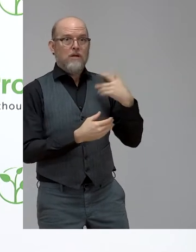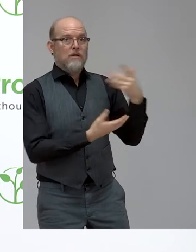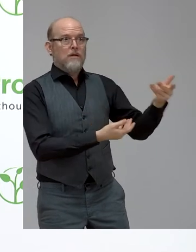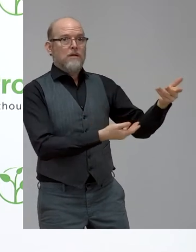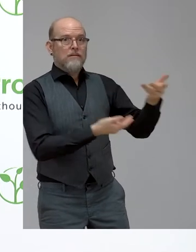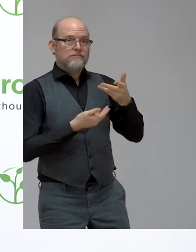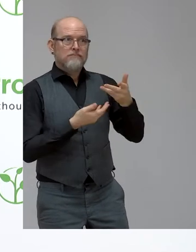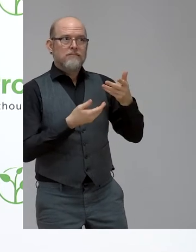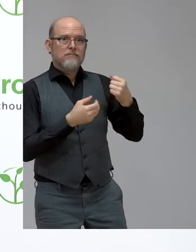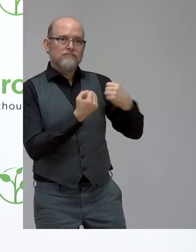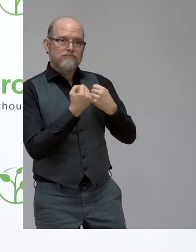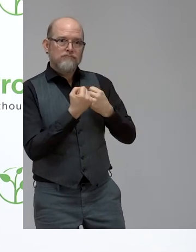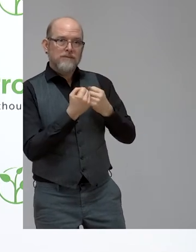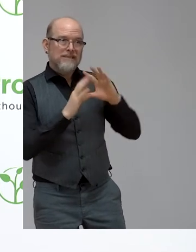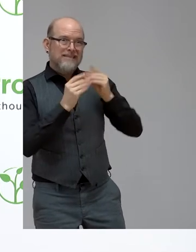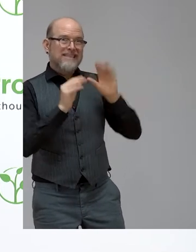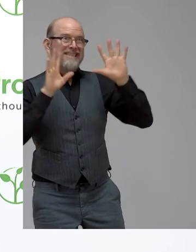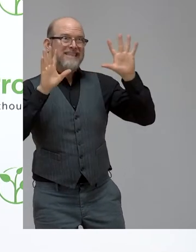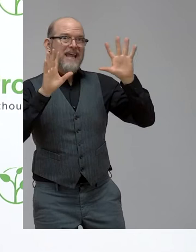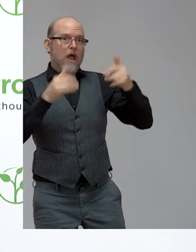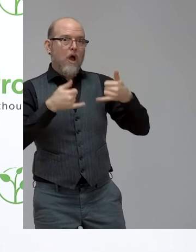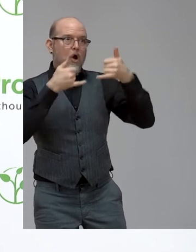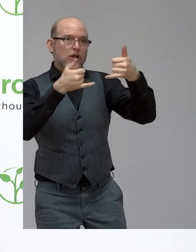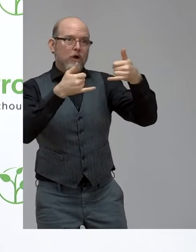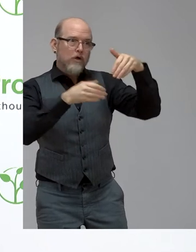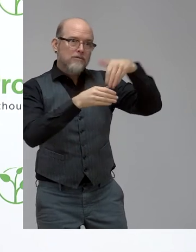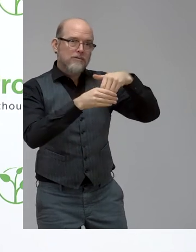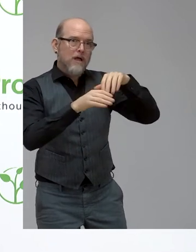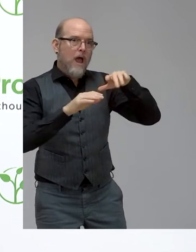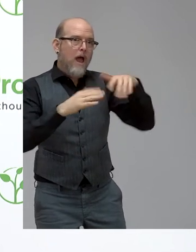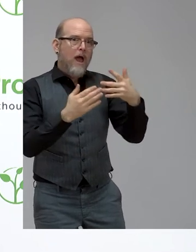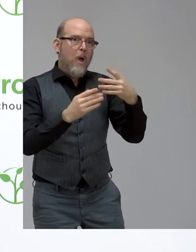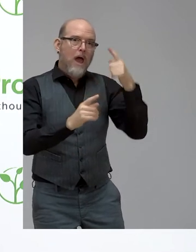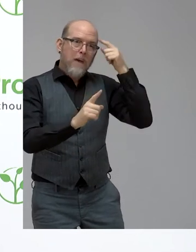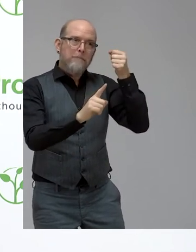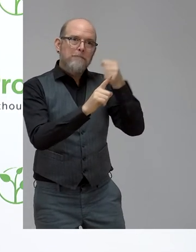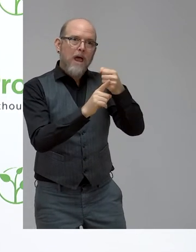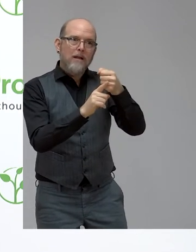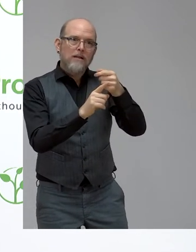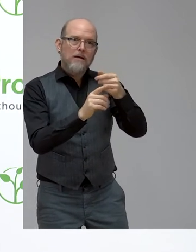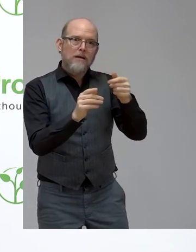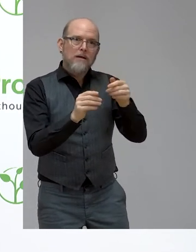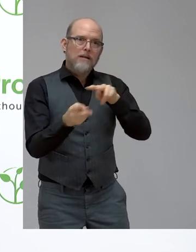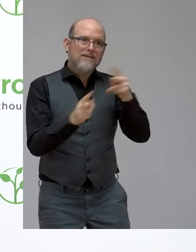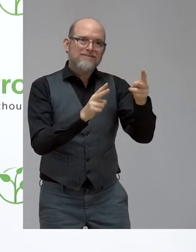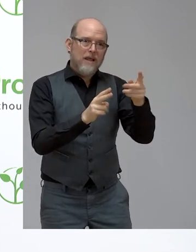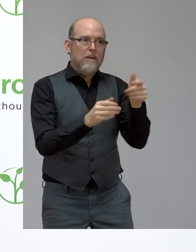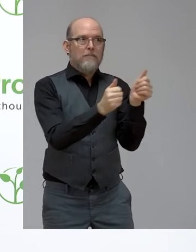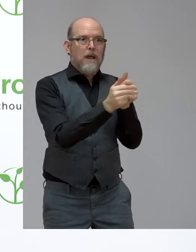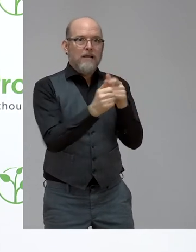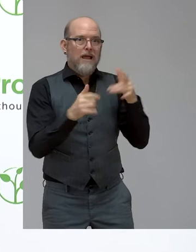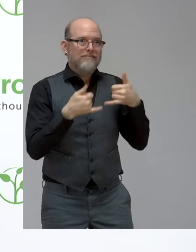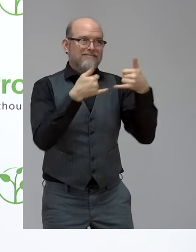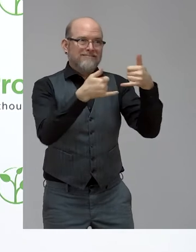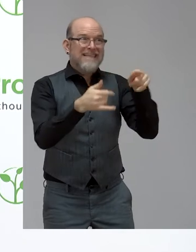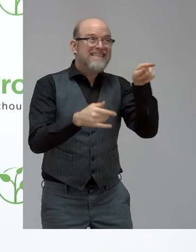strategy and to connect with potential partners aiming to replicate these proven solutions in new